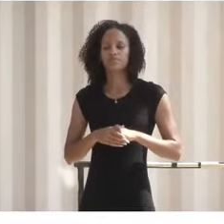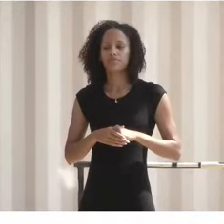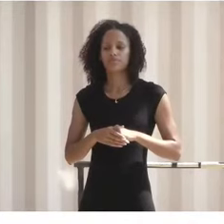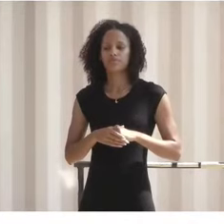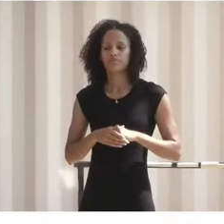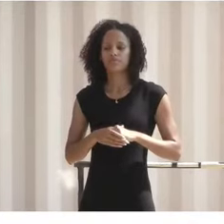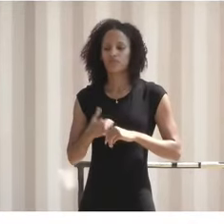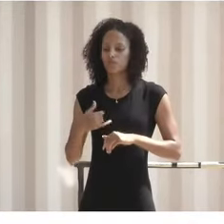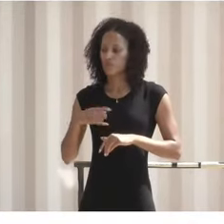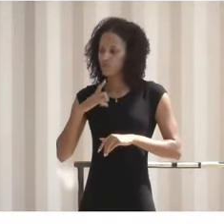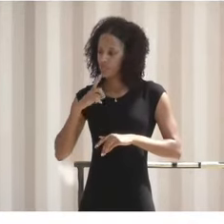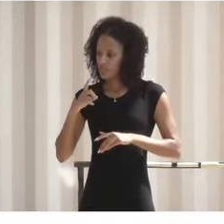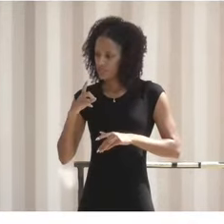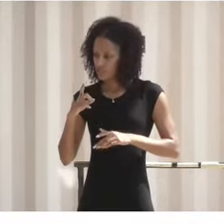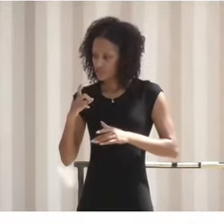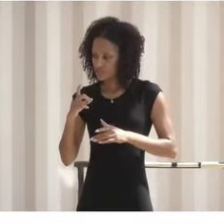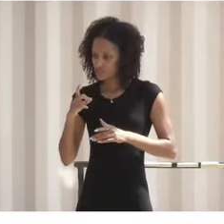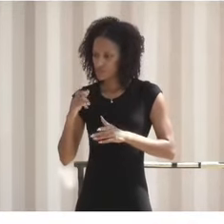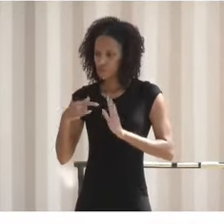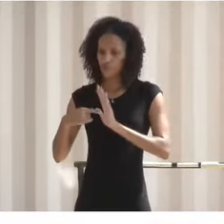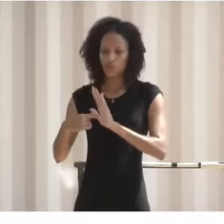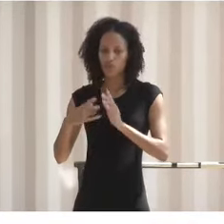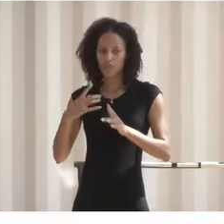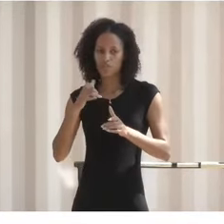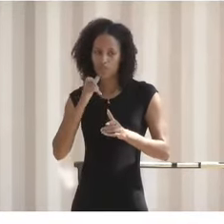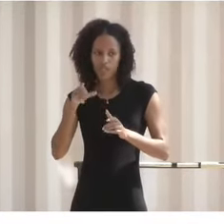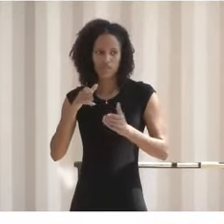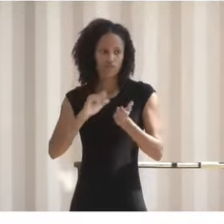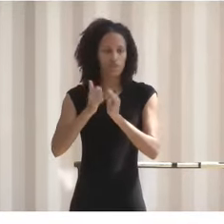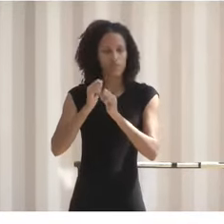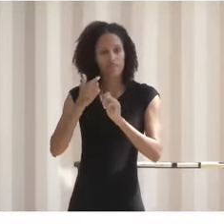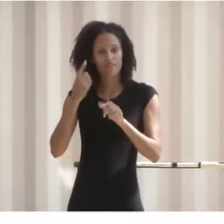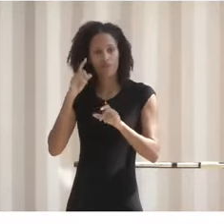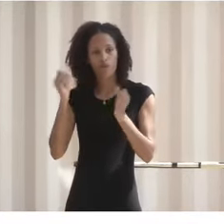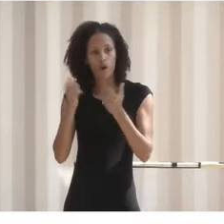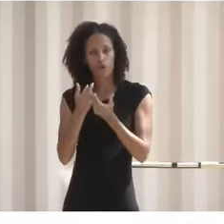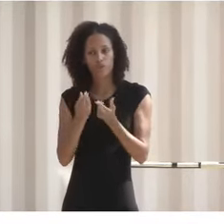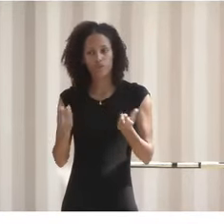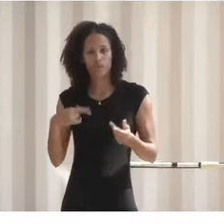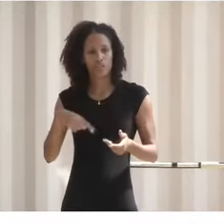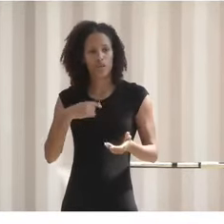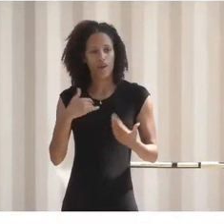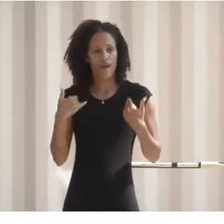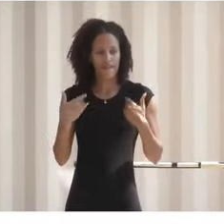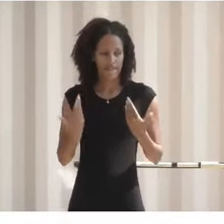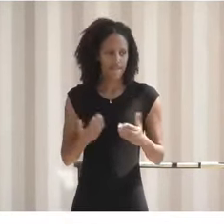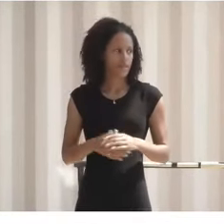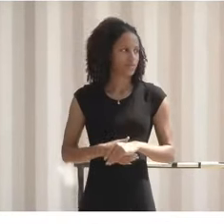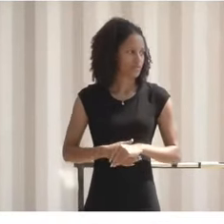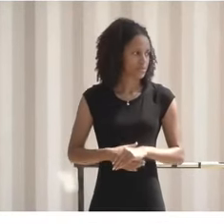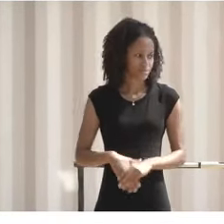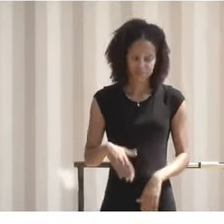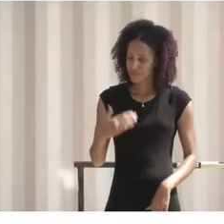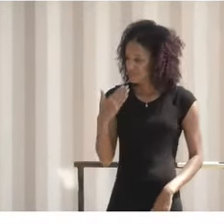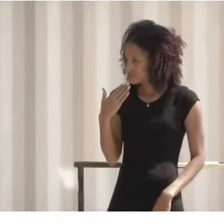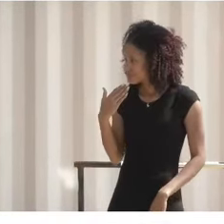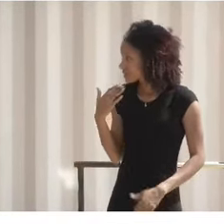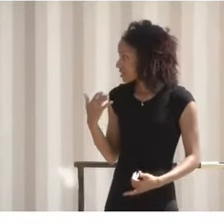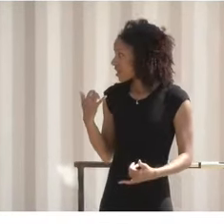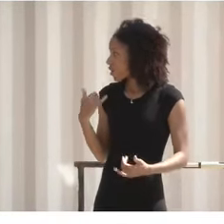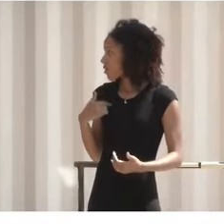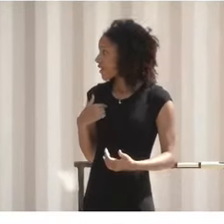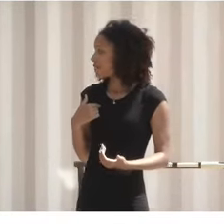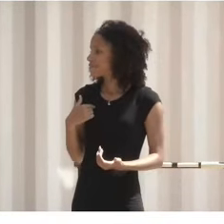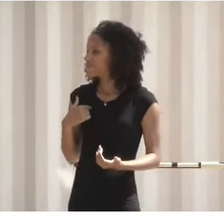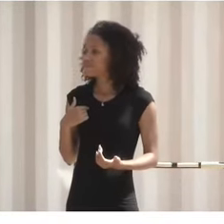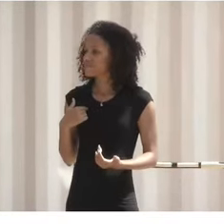people, and that such that we cannot compete for the resources that we have. Thank you, Delphine. And at this point in time, what I'd